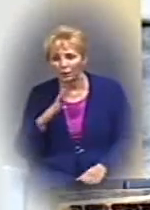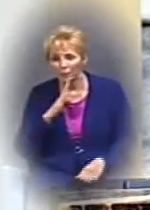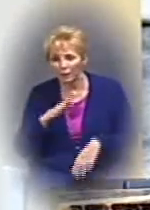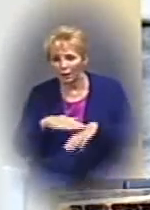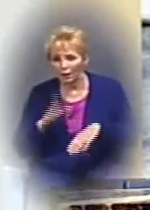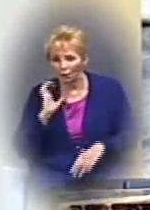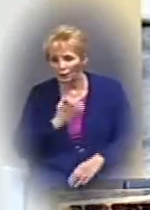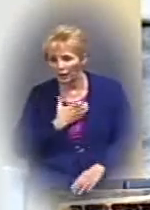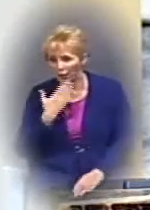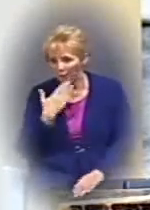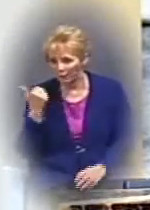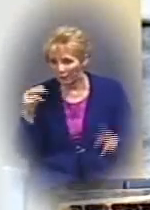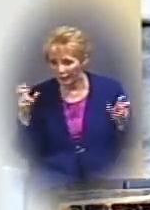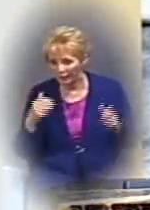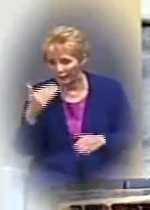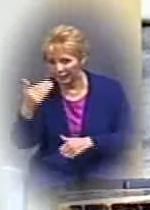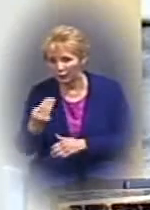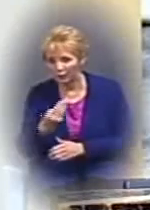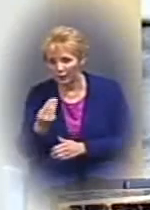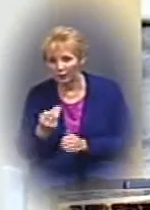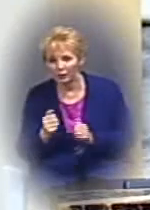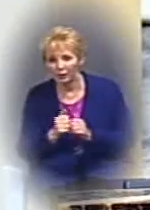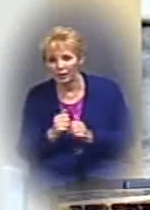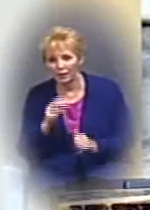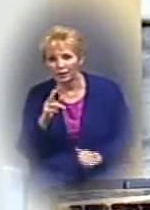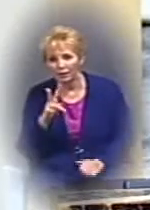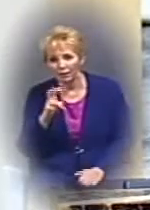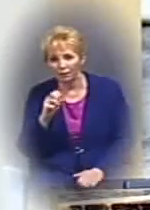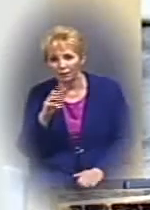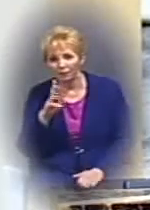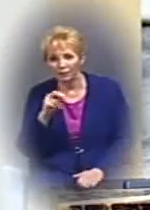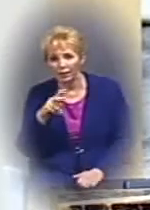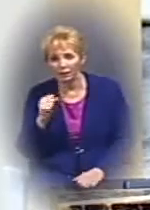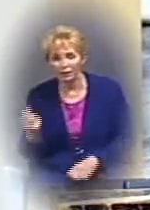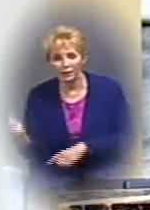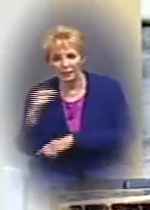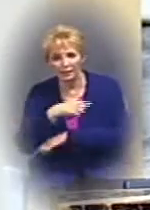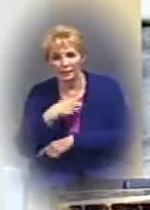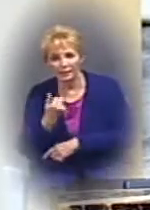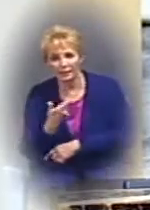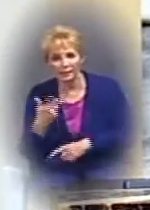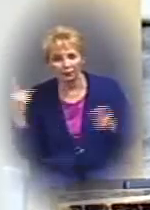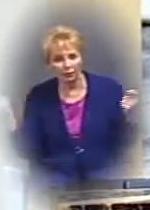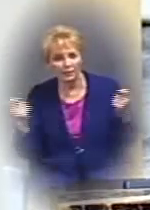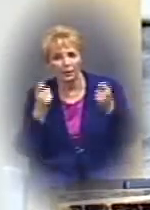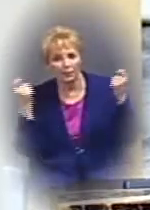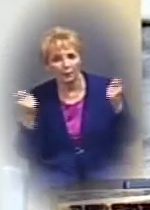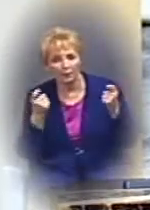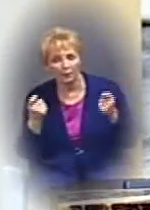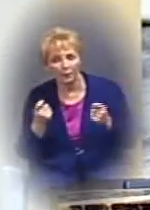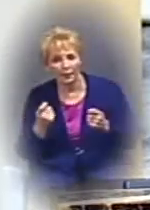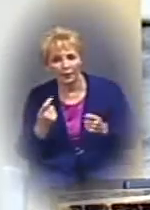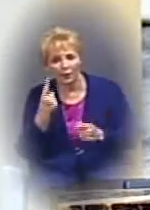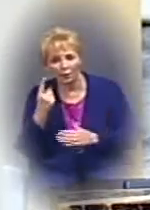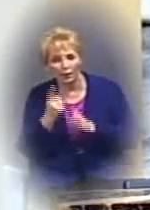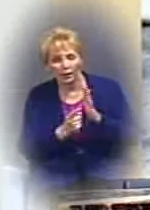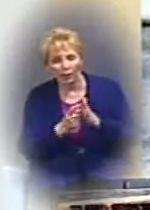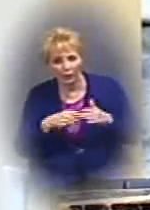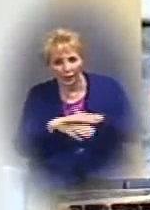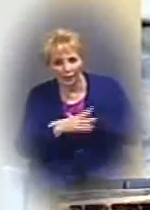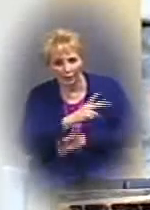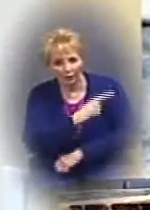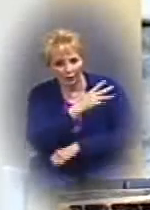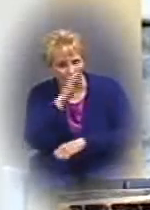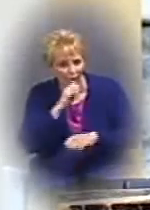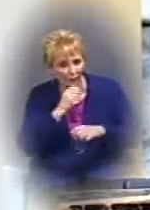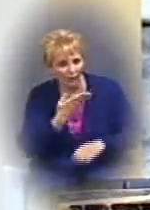And certainly next Monday with Veterans Day, we will have several celebrations. one at our inpatient unit that, if you've never